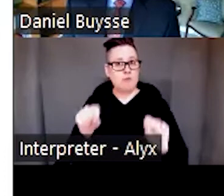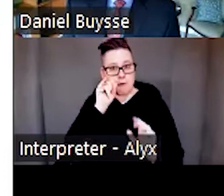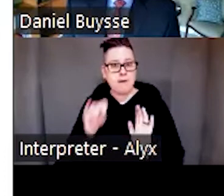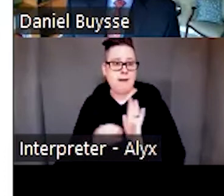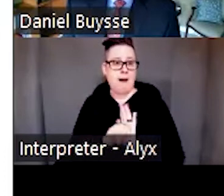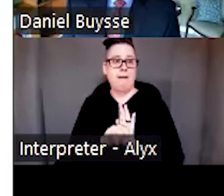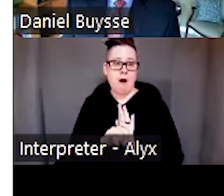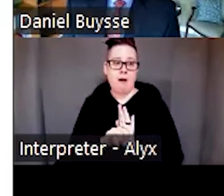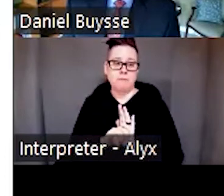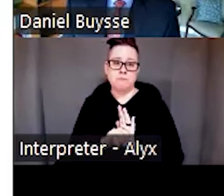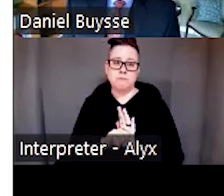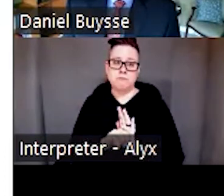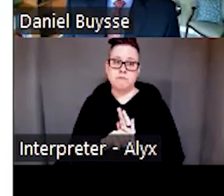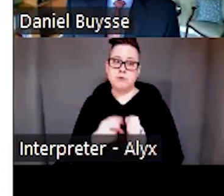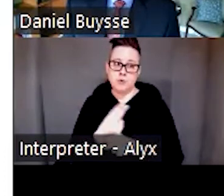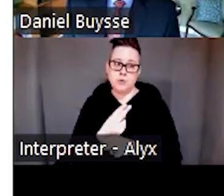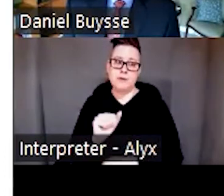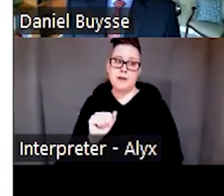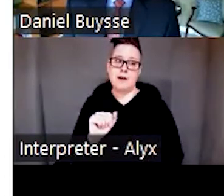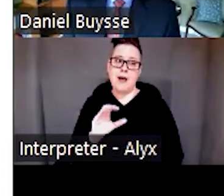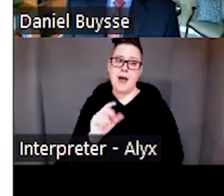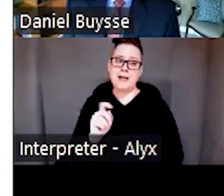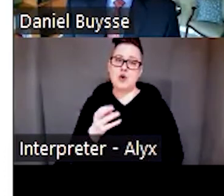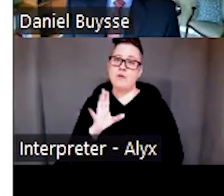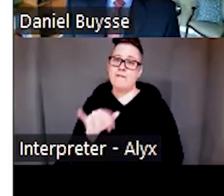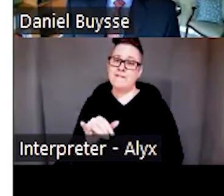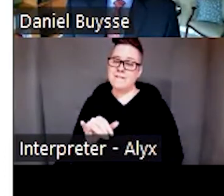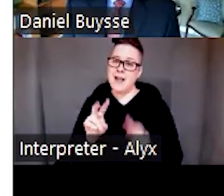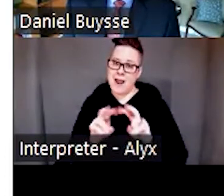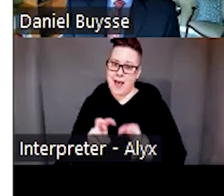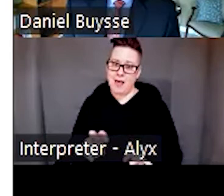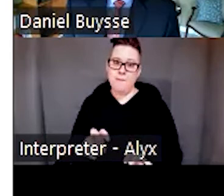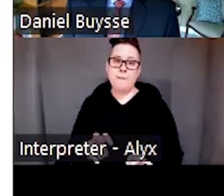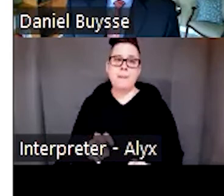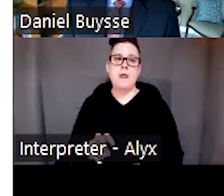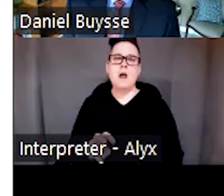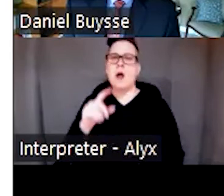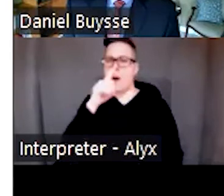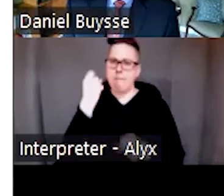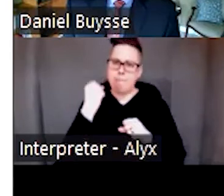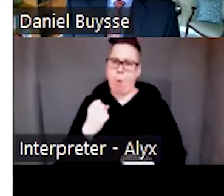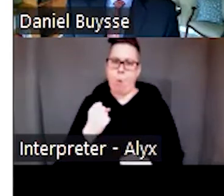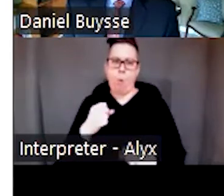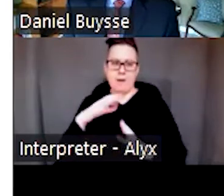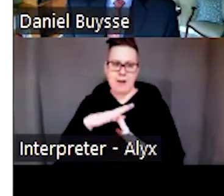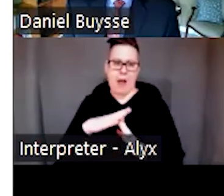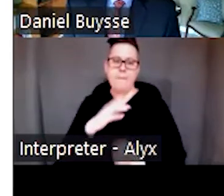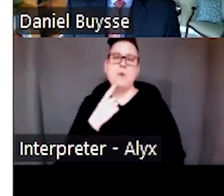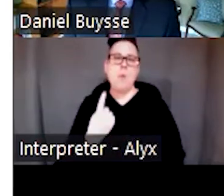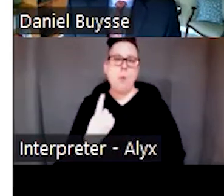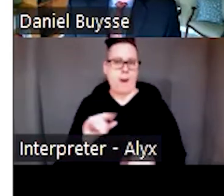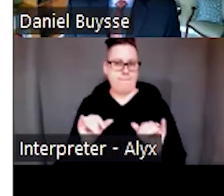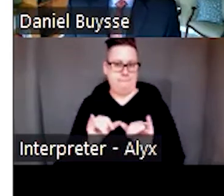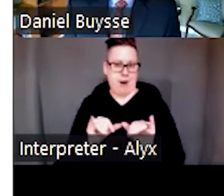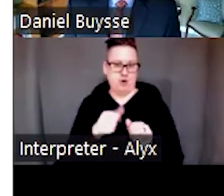in this actigraphy factor analysis. What I have highlighted in bold here is the single measure from